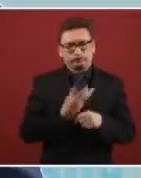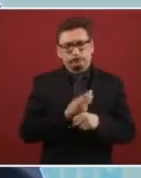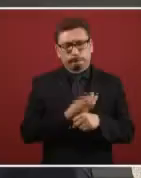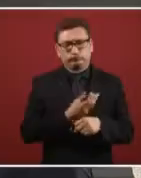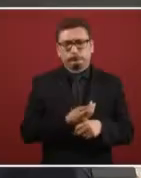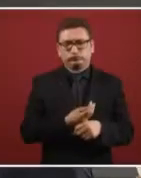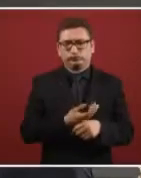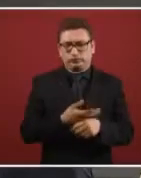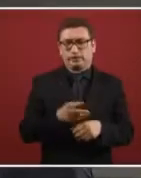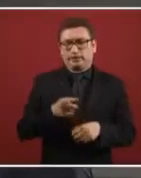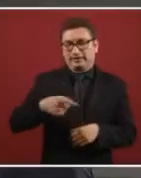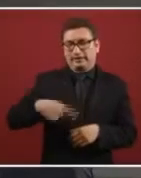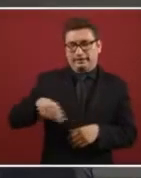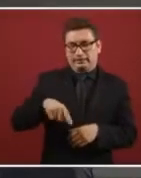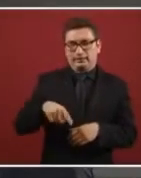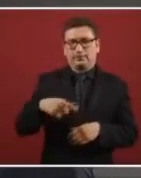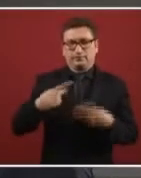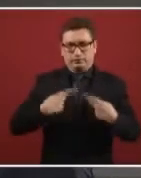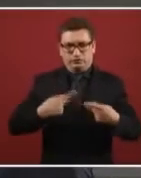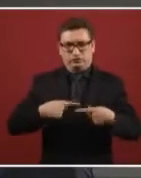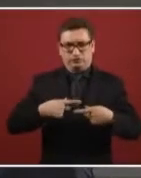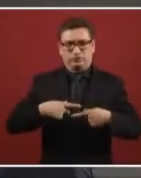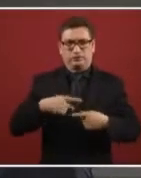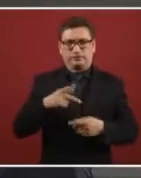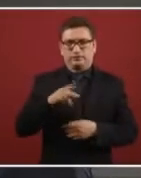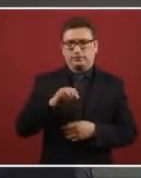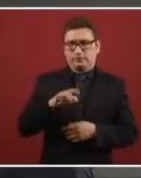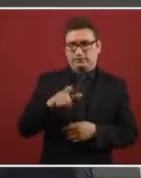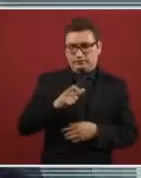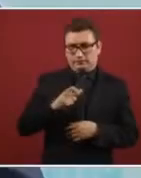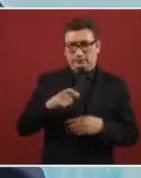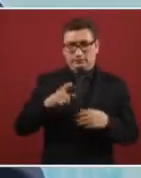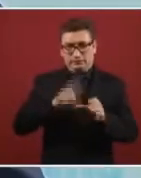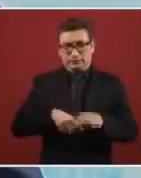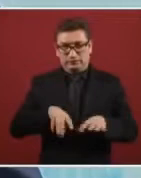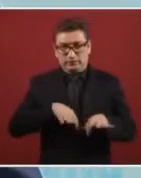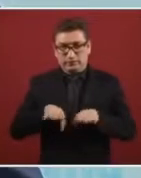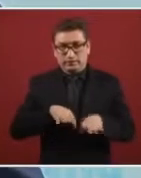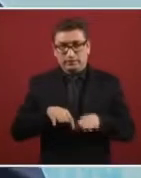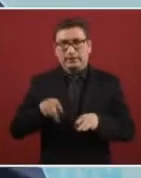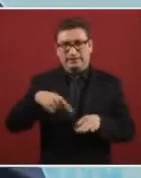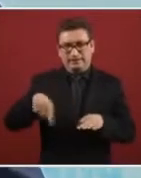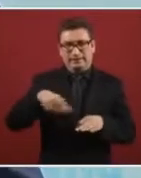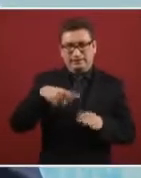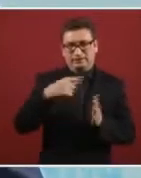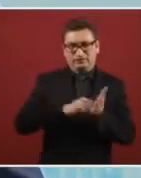direct administration. So that is to say the workers of Pemex,